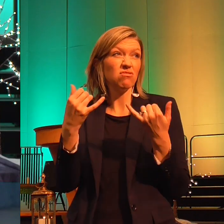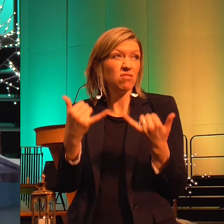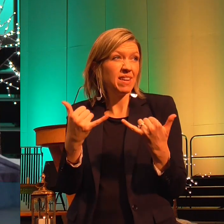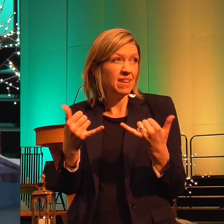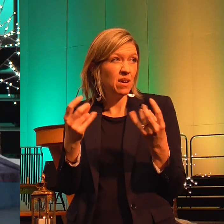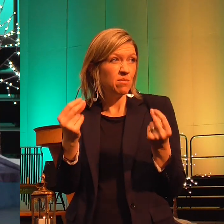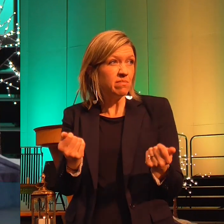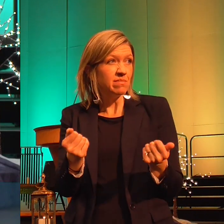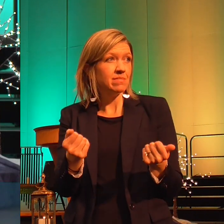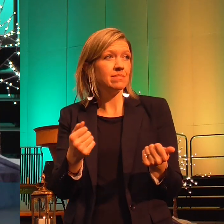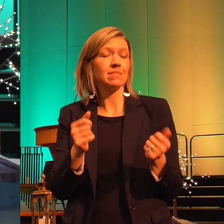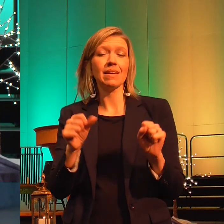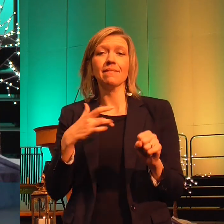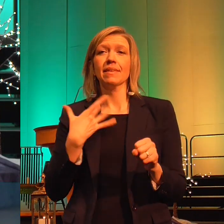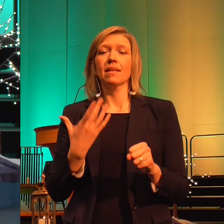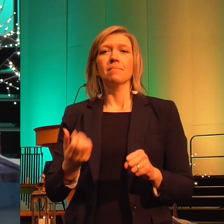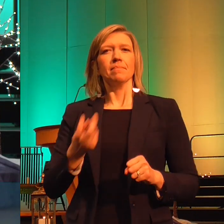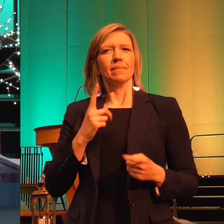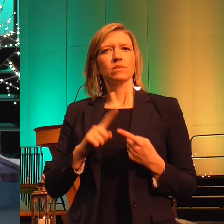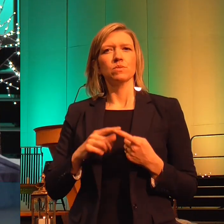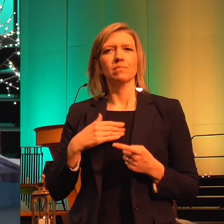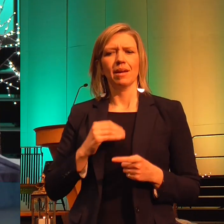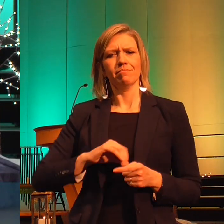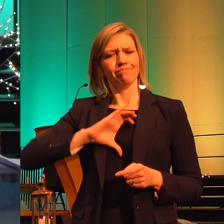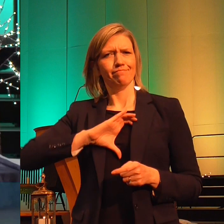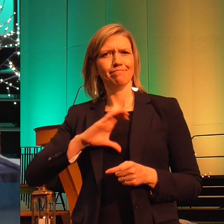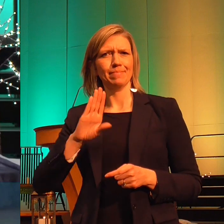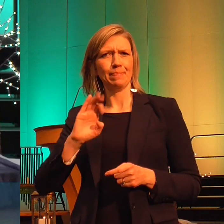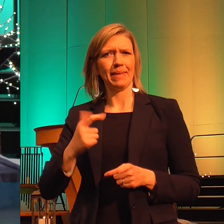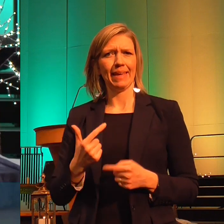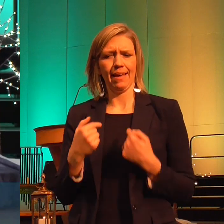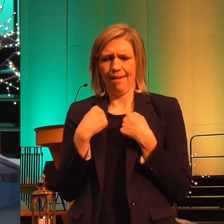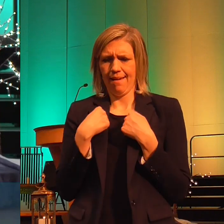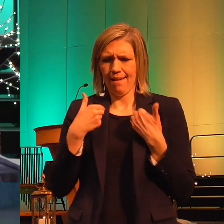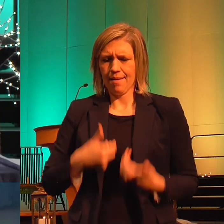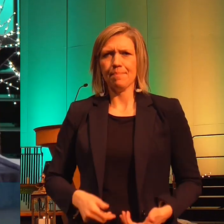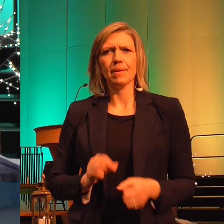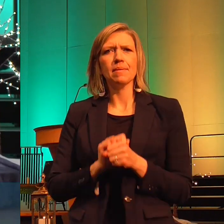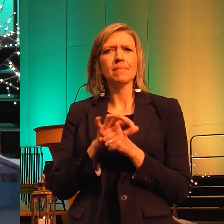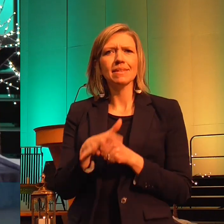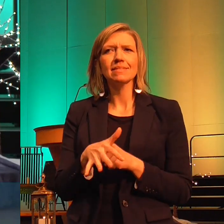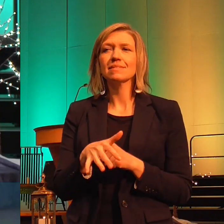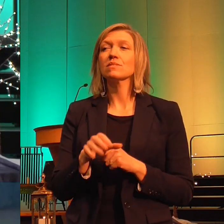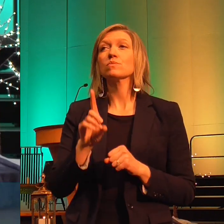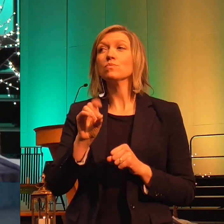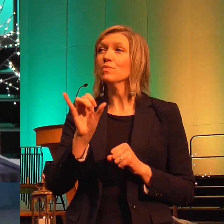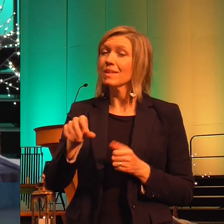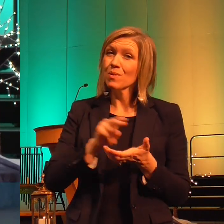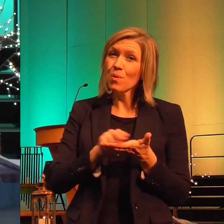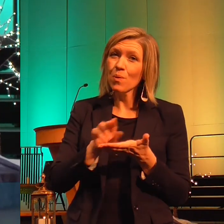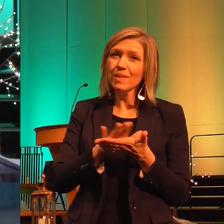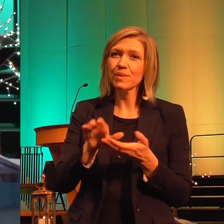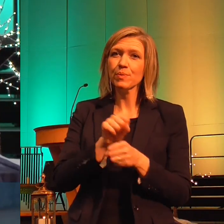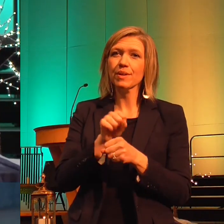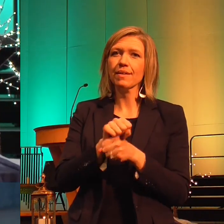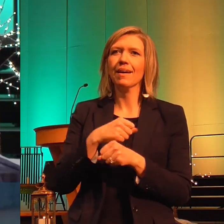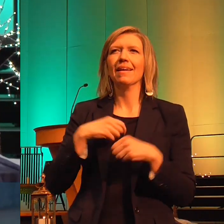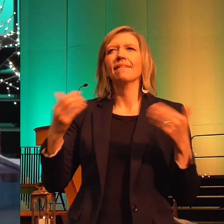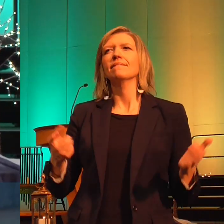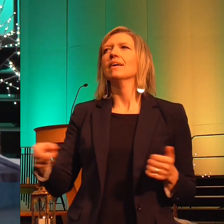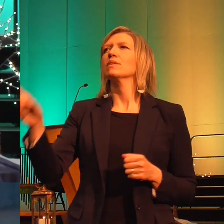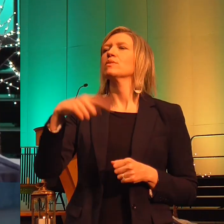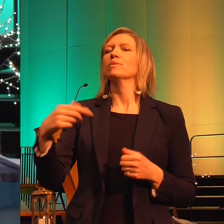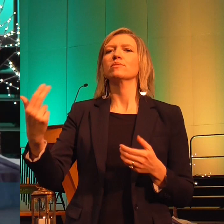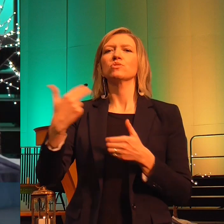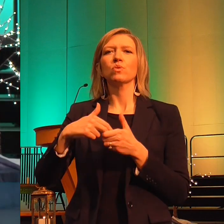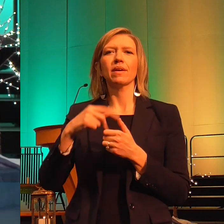me to the truth of my being, which is that I am abundant? And so we do that holy work. And I invite you now, as you do that, to also join me for